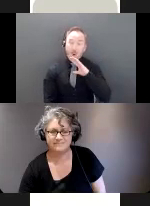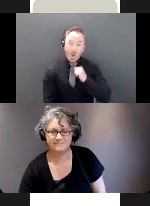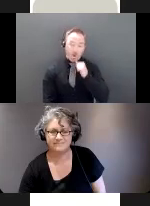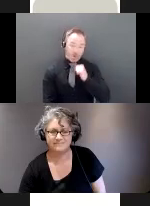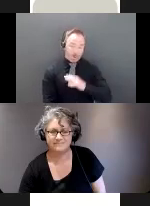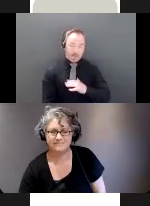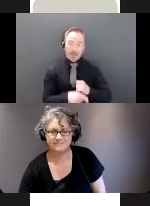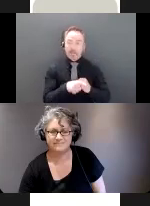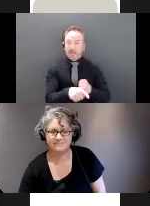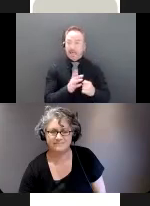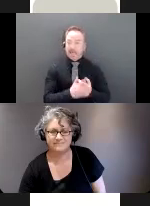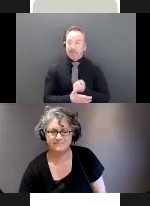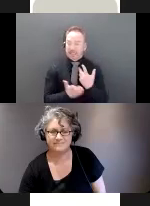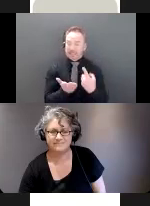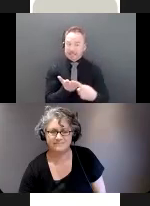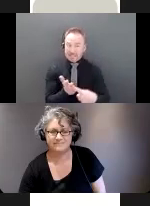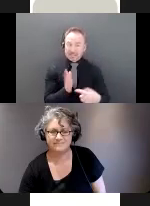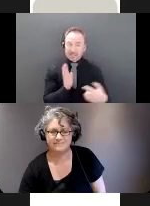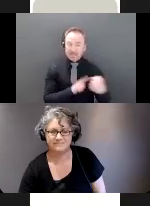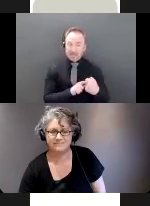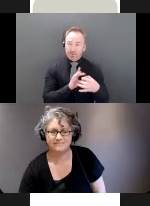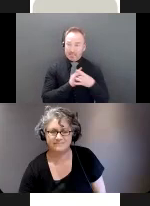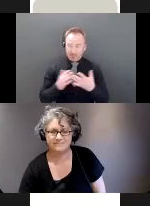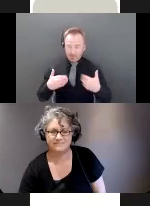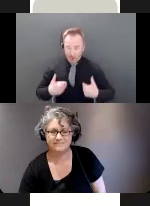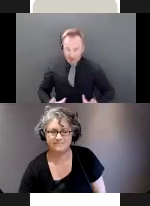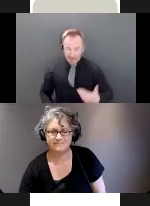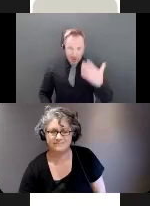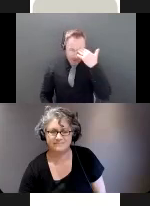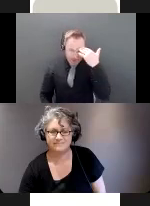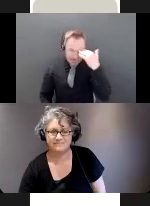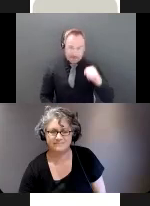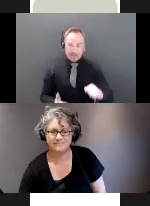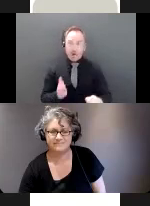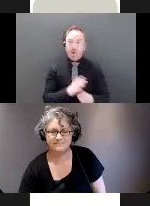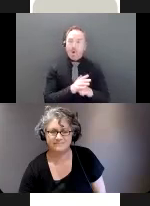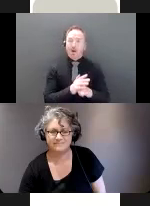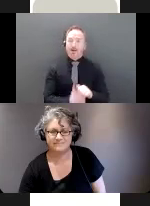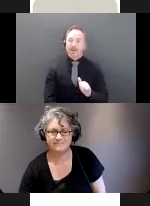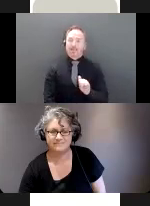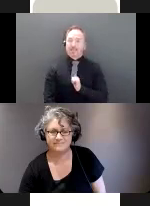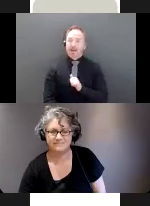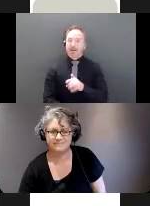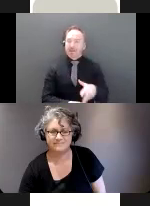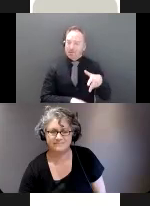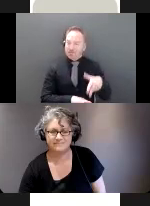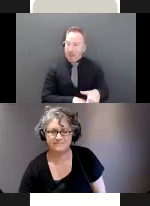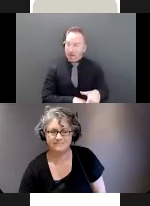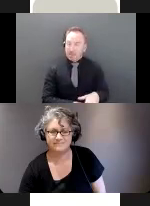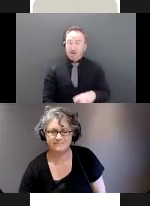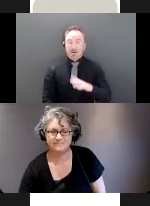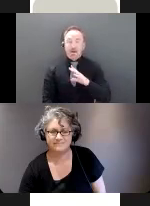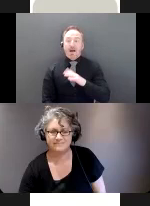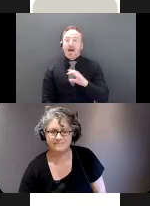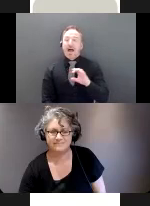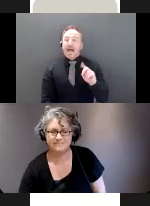impact of that body awareness and the self-grounding. Elder abuse and senior services do